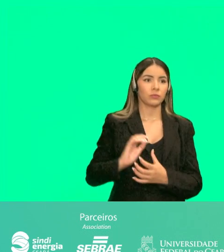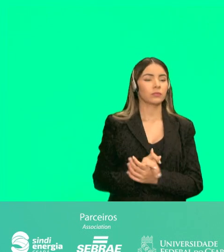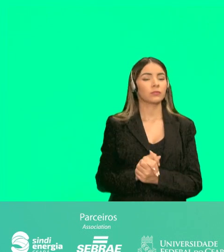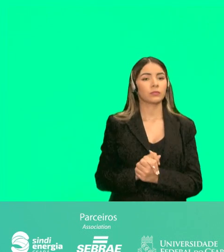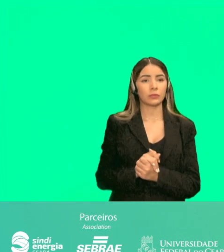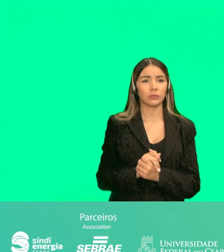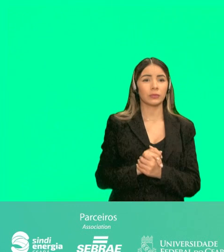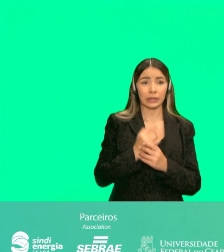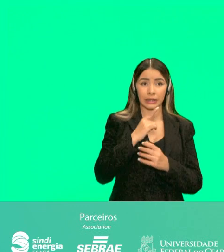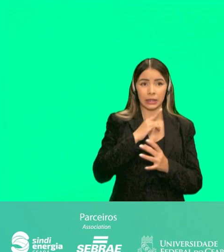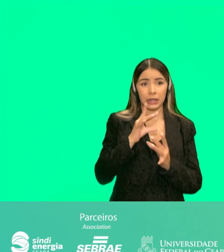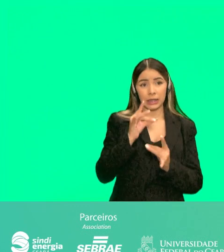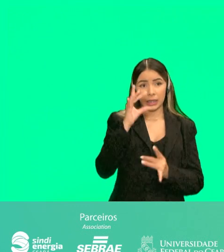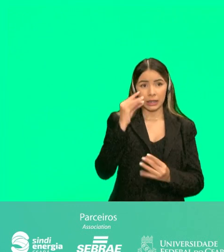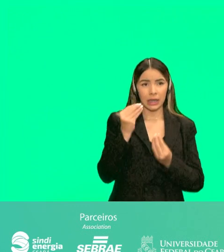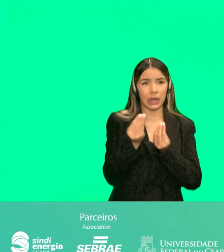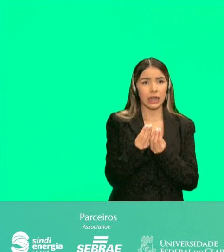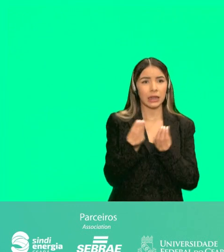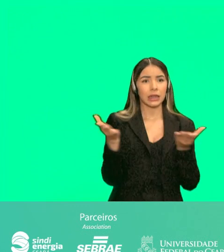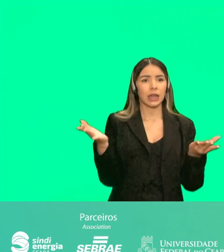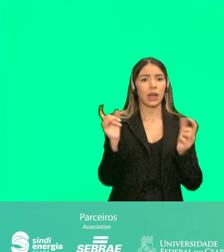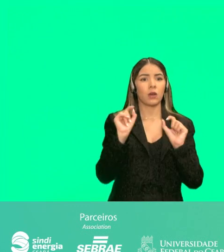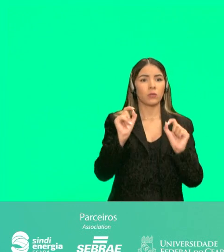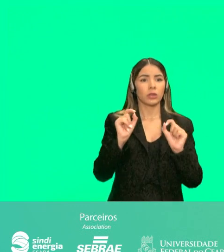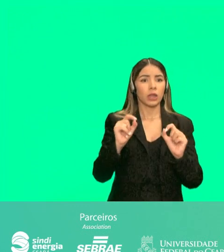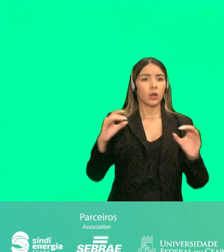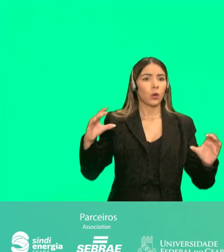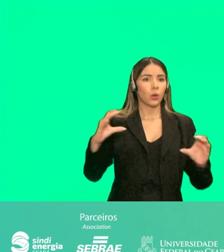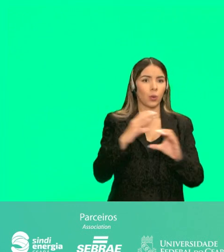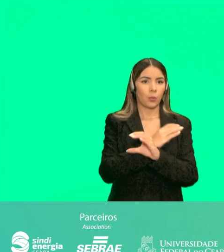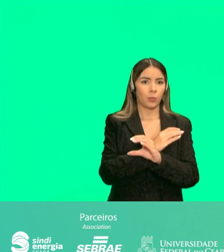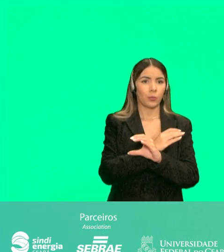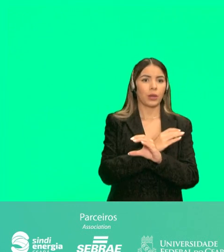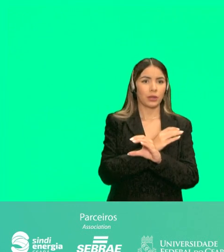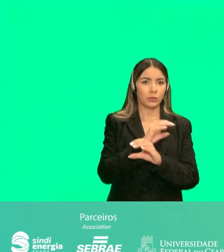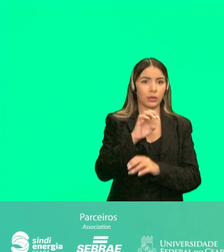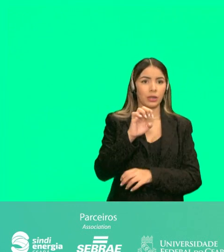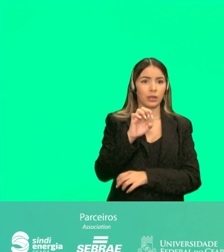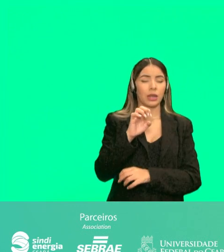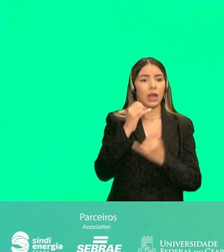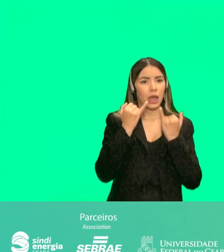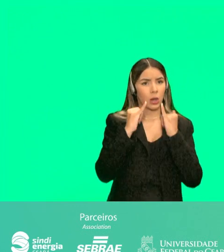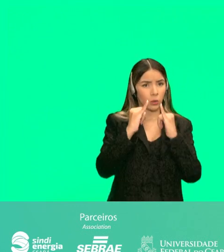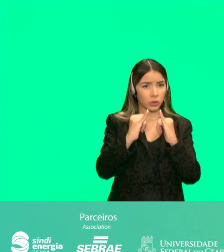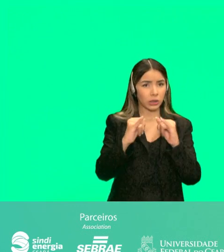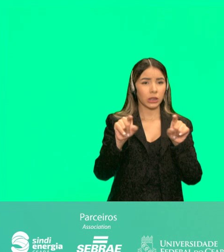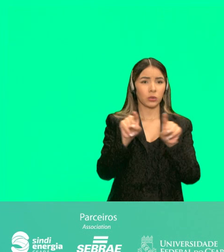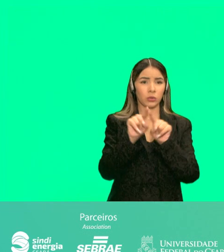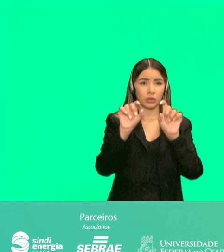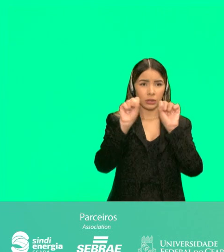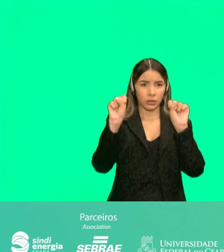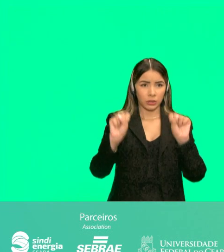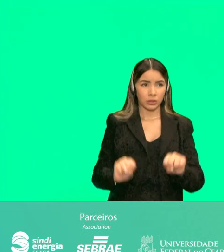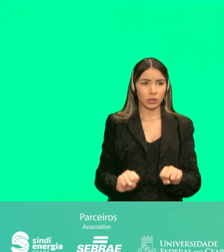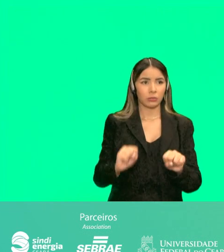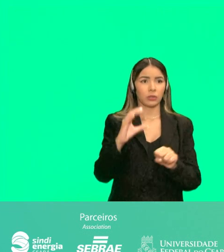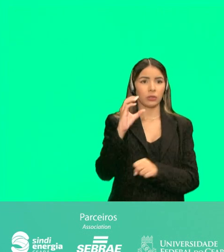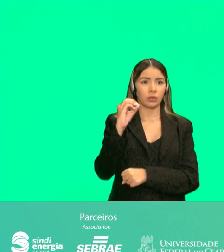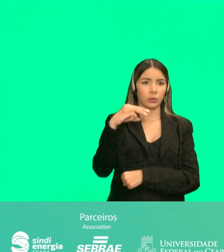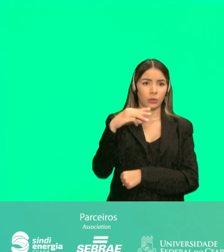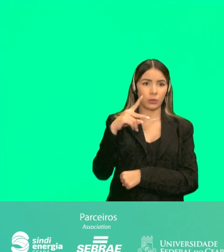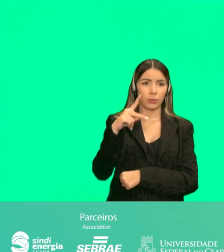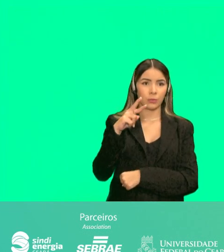the com um detalhe, electrolyzer, but fornecemos optimized a with solução all the completa, não compression apenas o systems. eletrolisador, mas otimizado com sistemas de Now compressão, etc. we are going to